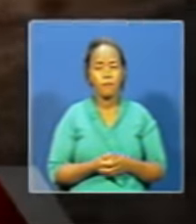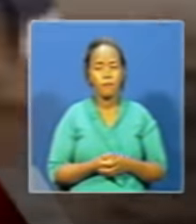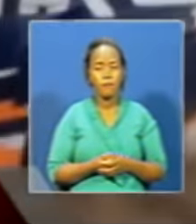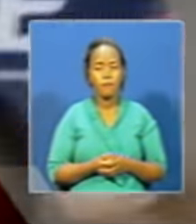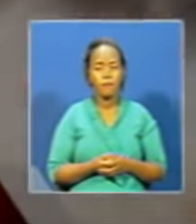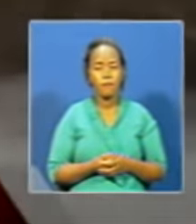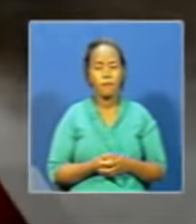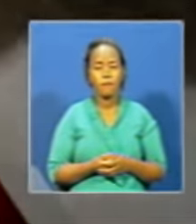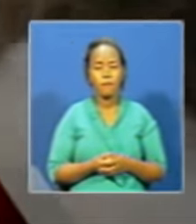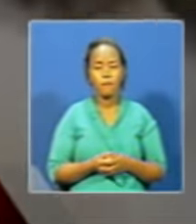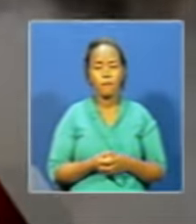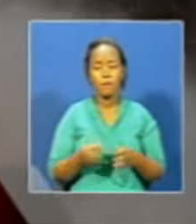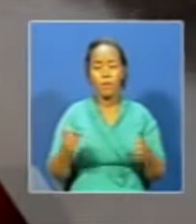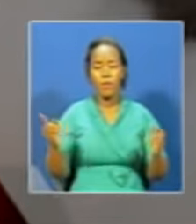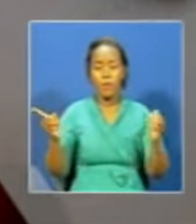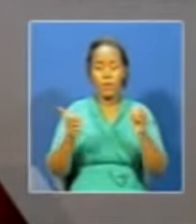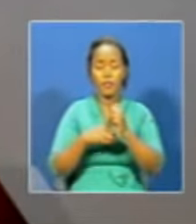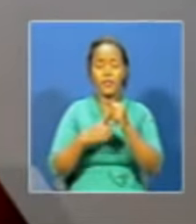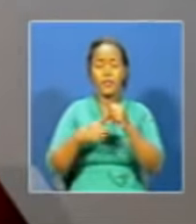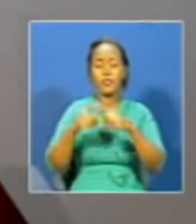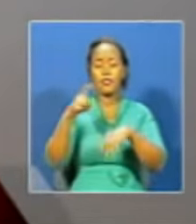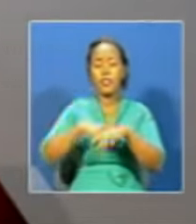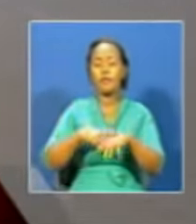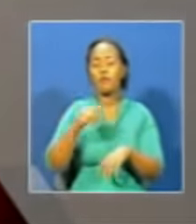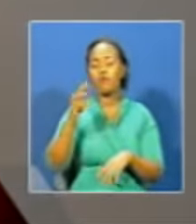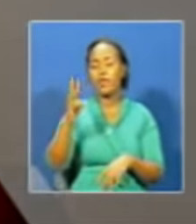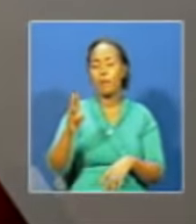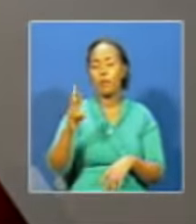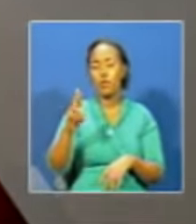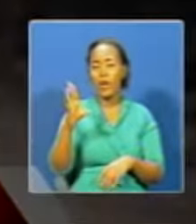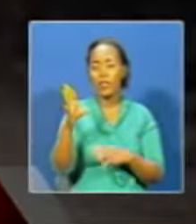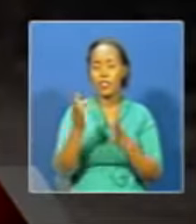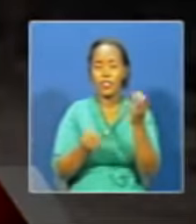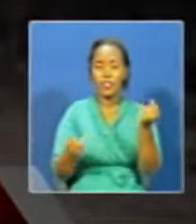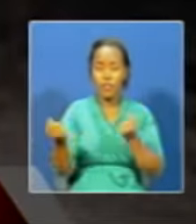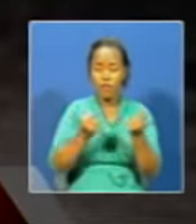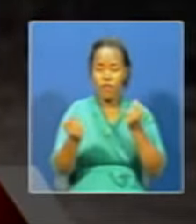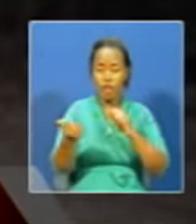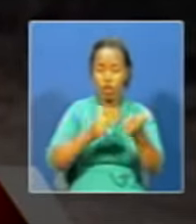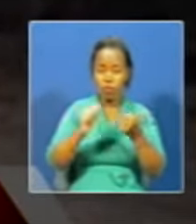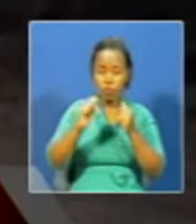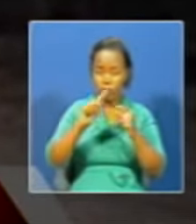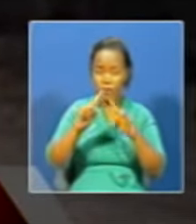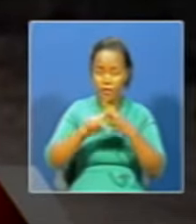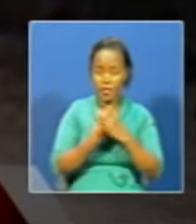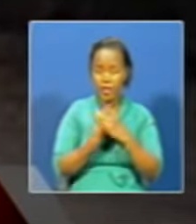The sixth round of the WRC Safari Rally Championship will kick off this Thursday to Sunday in